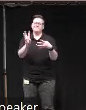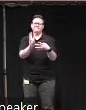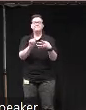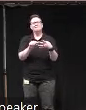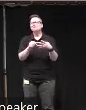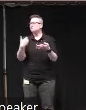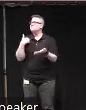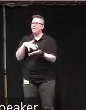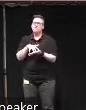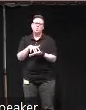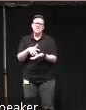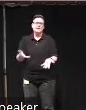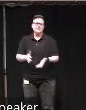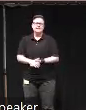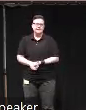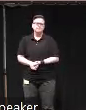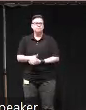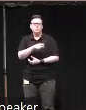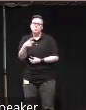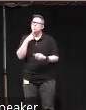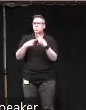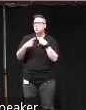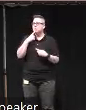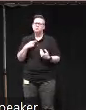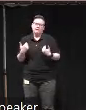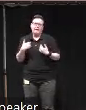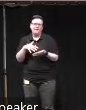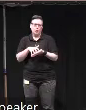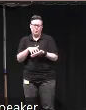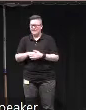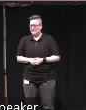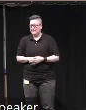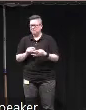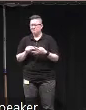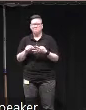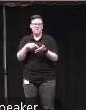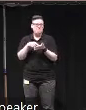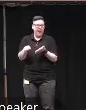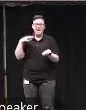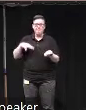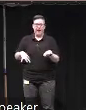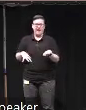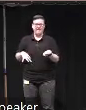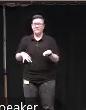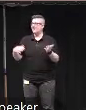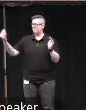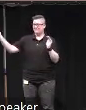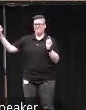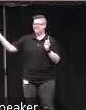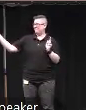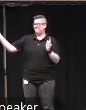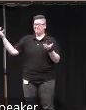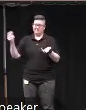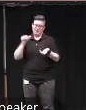the weaknesses that you have told us about. Uncompetitive pay and benefits for staff and all levels